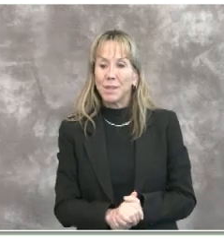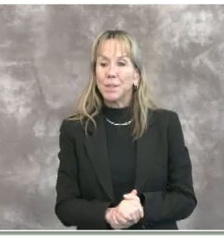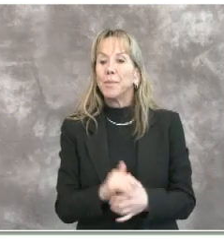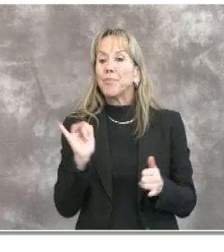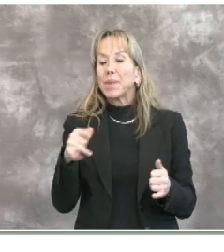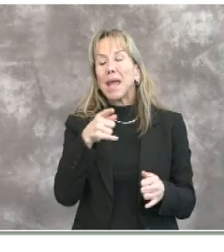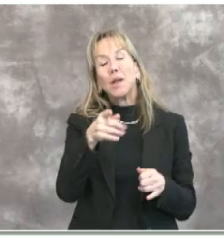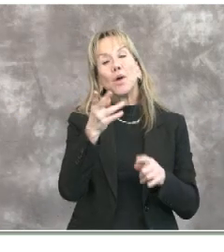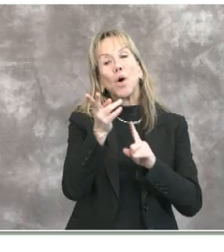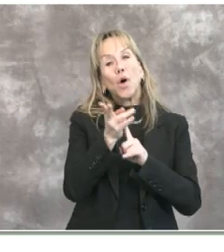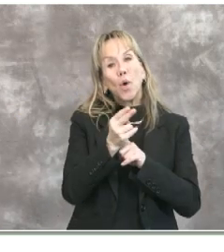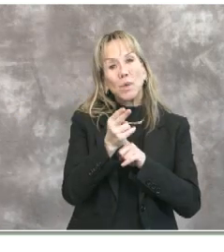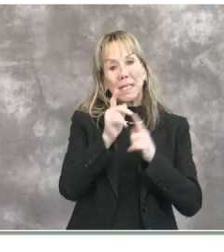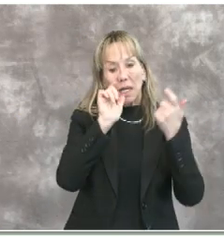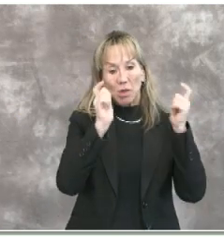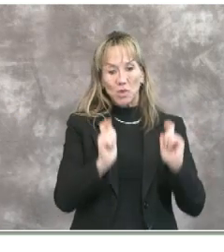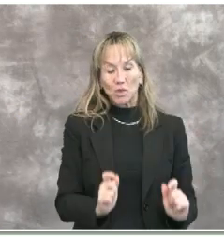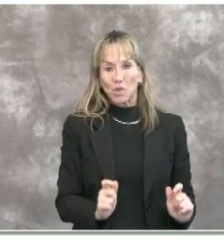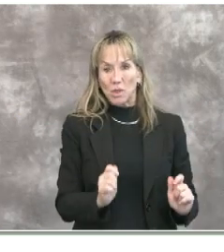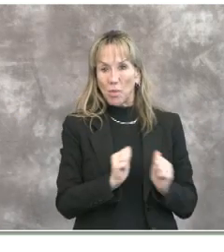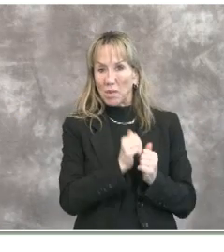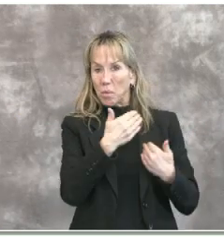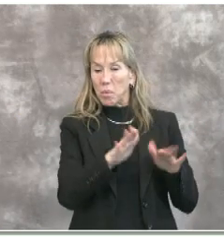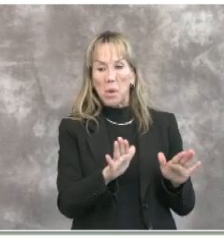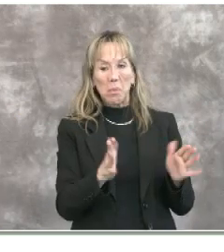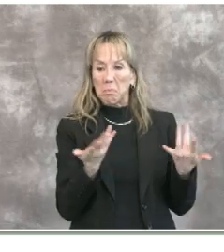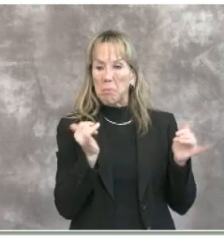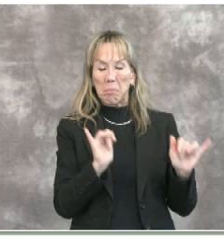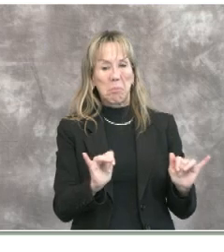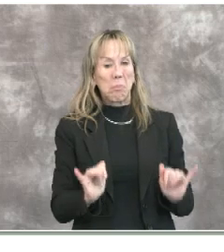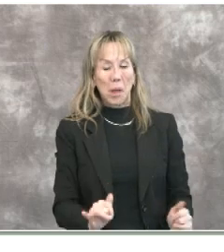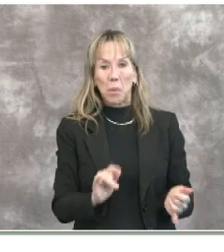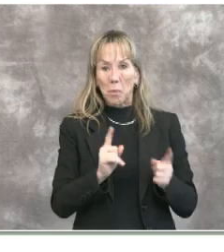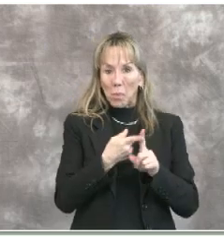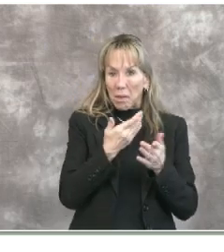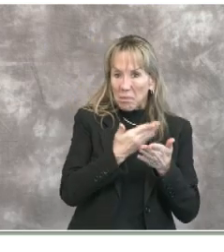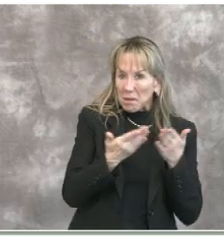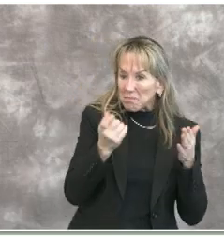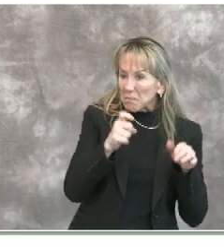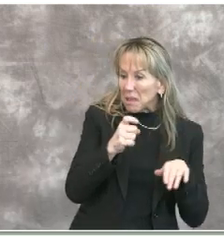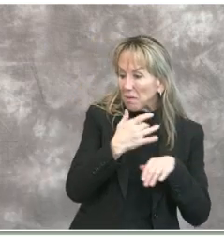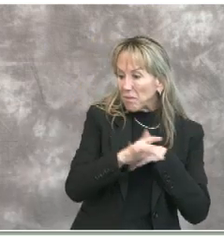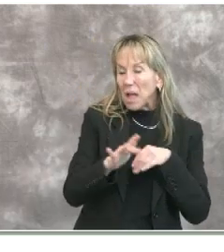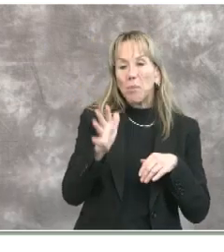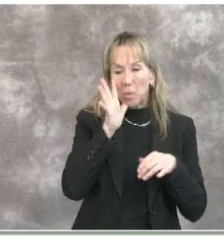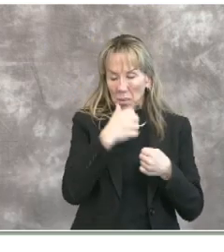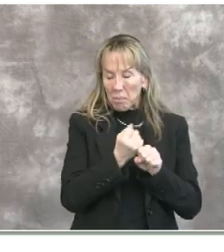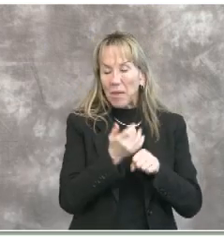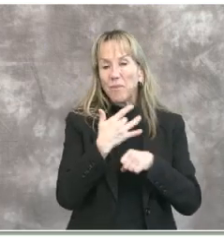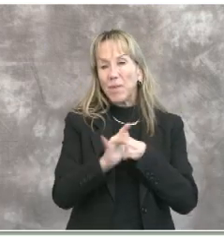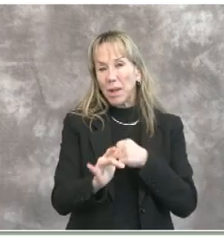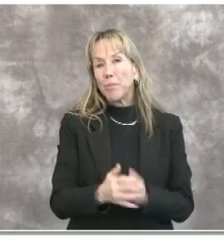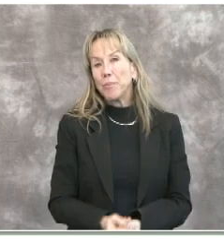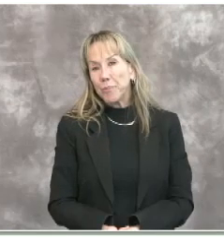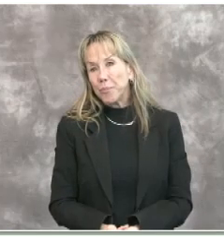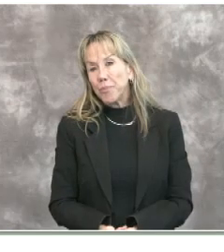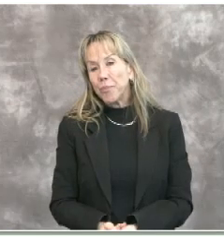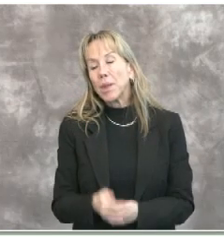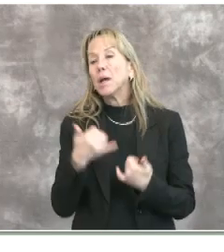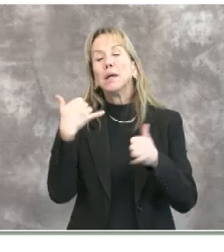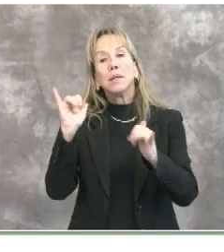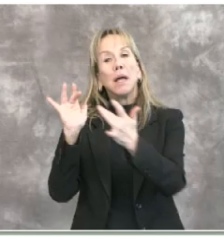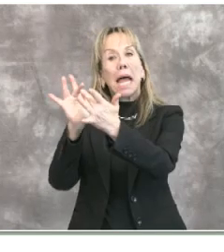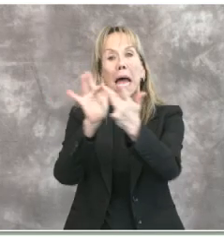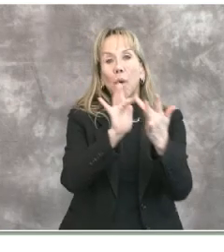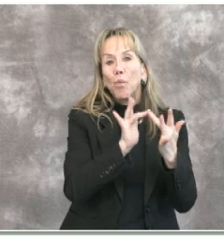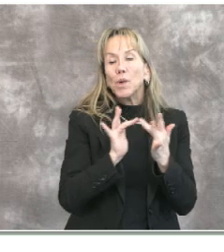room updates. We will continue to make available what is needed to address both of those needed. Outreach efforts continue.